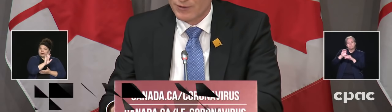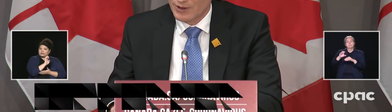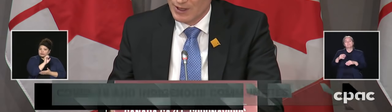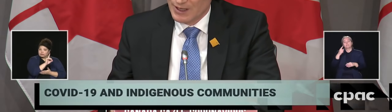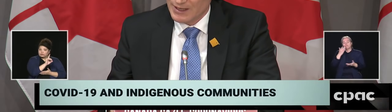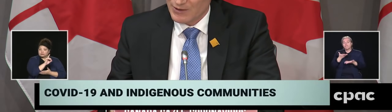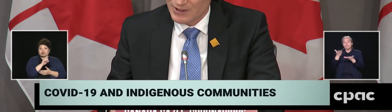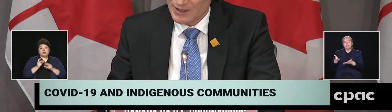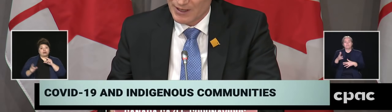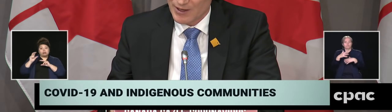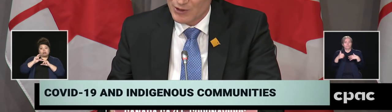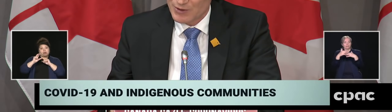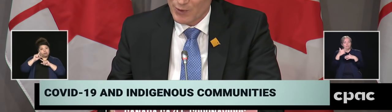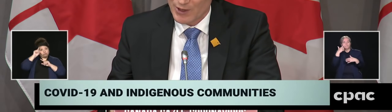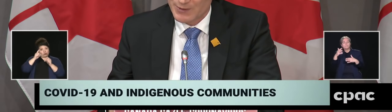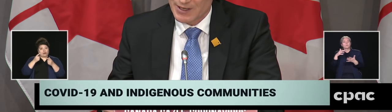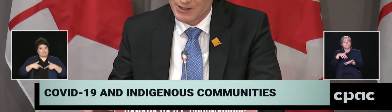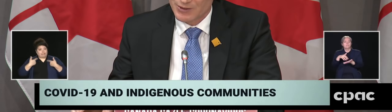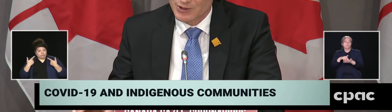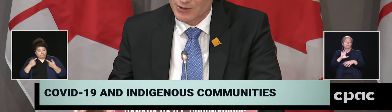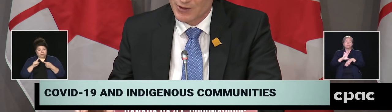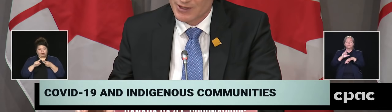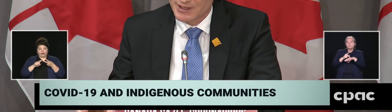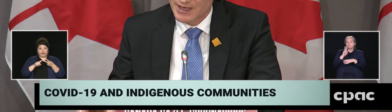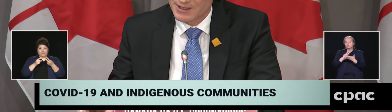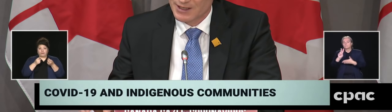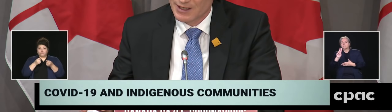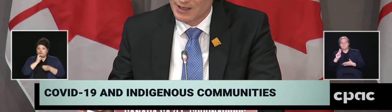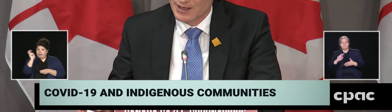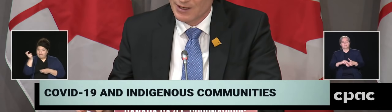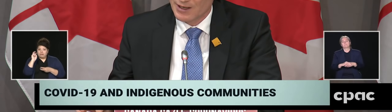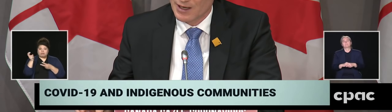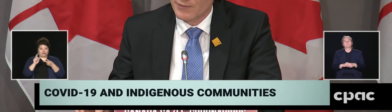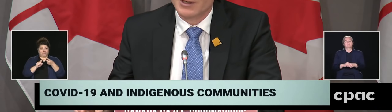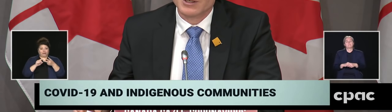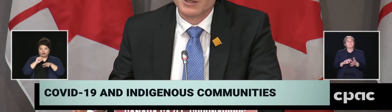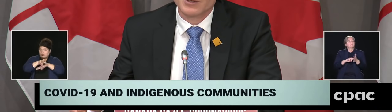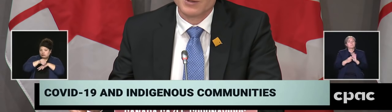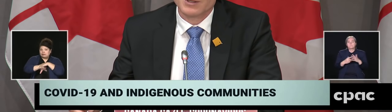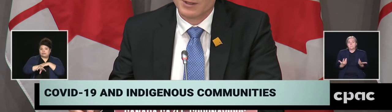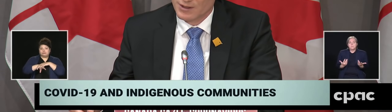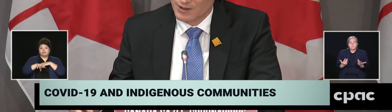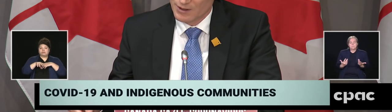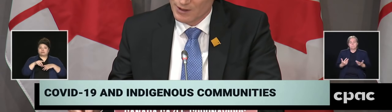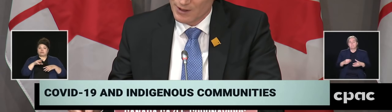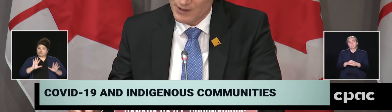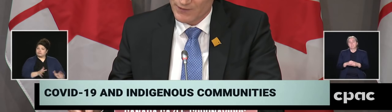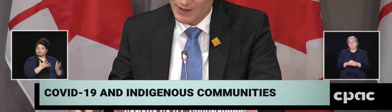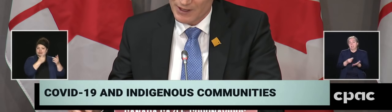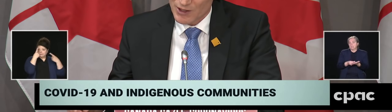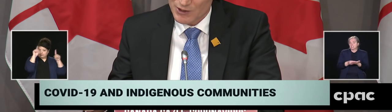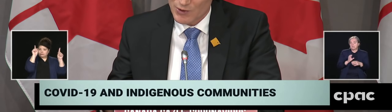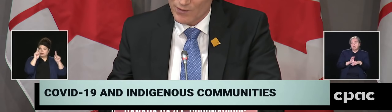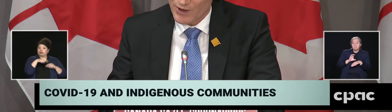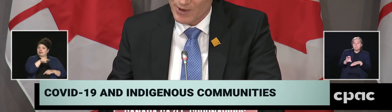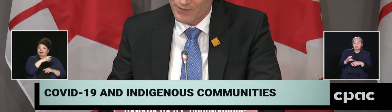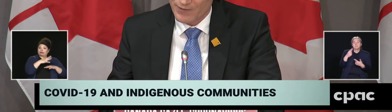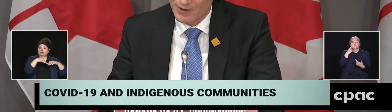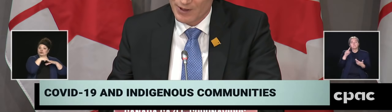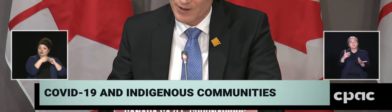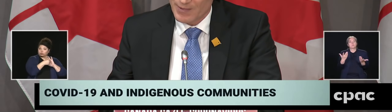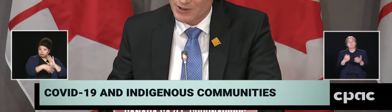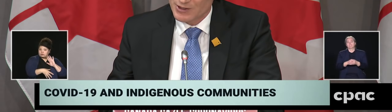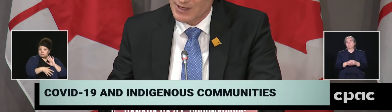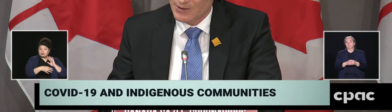living, travel, counseling, and other support expenses to ensure the success of Indigenous students. This funding is also over and